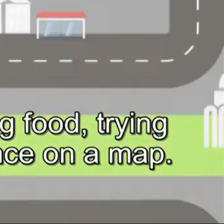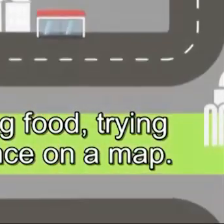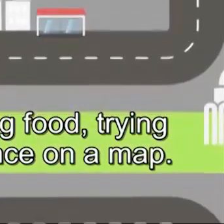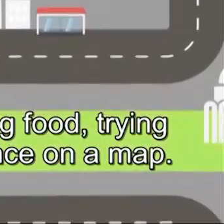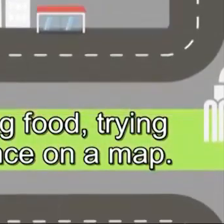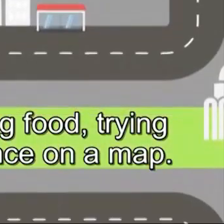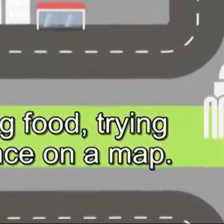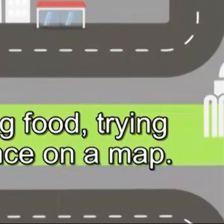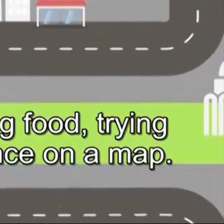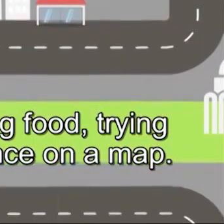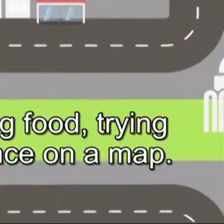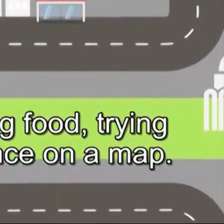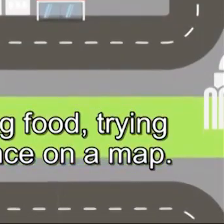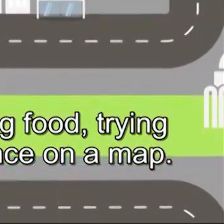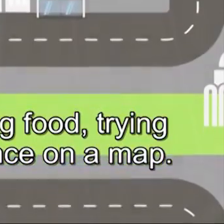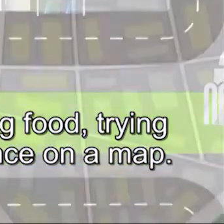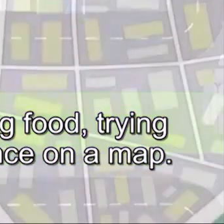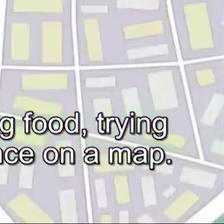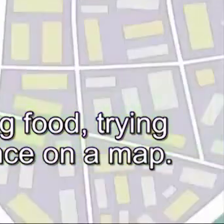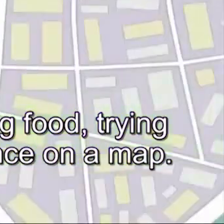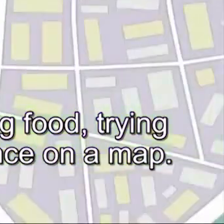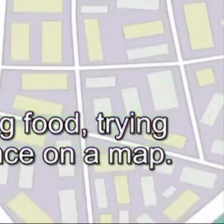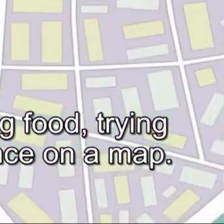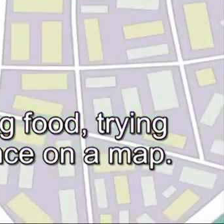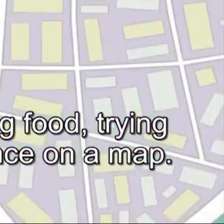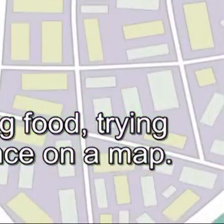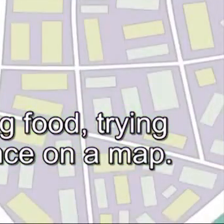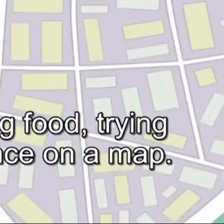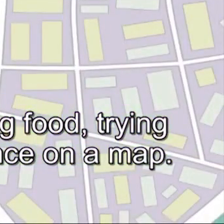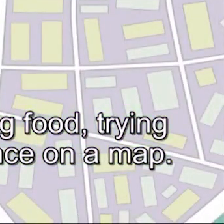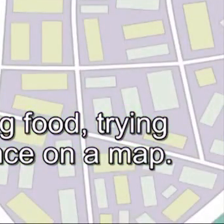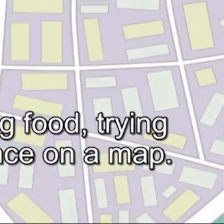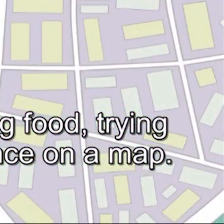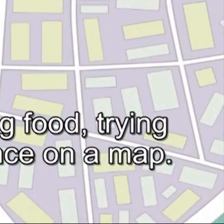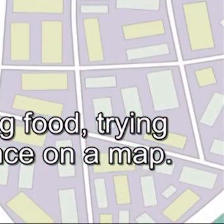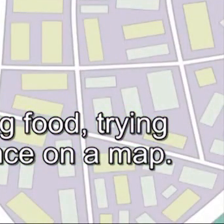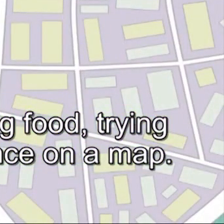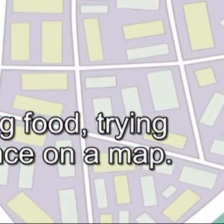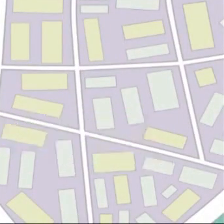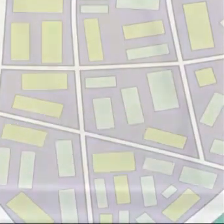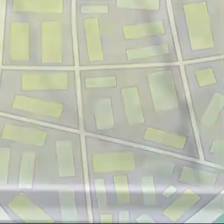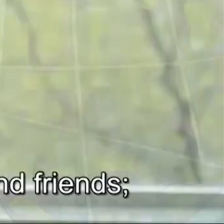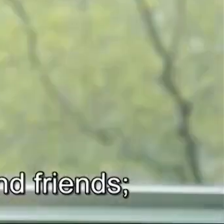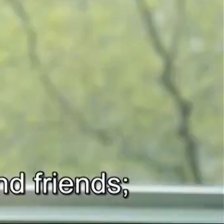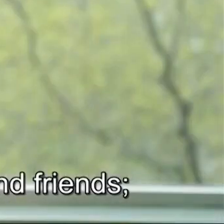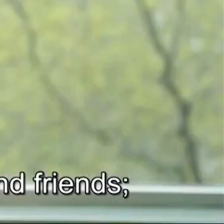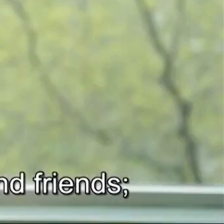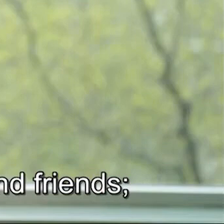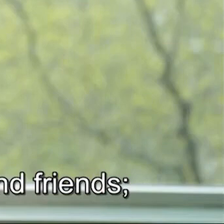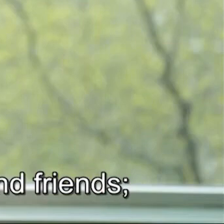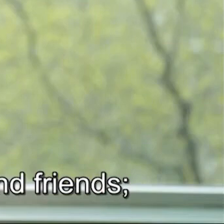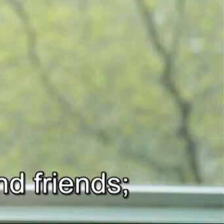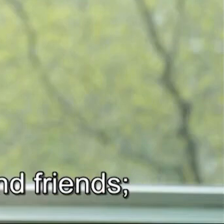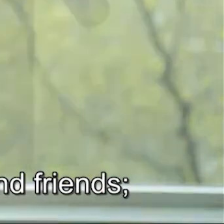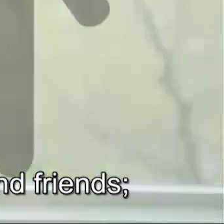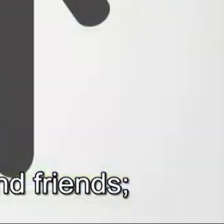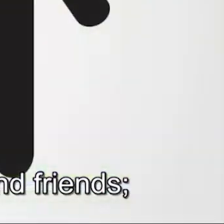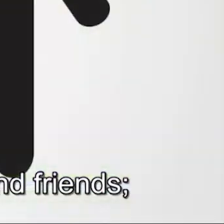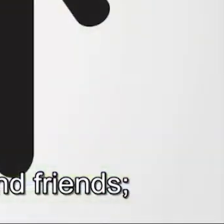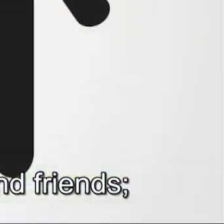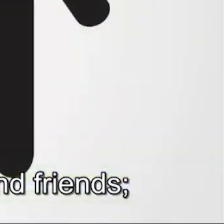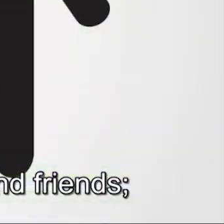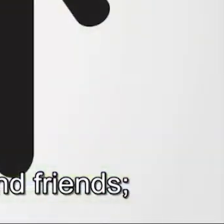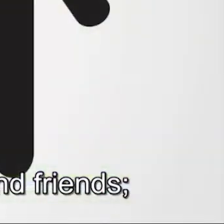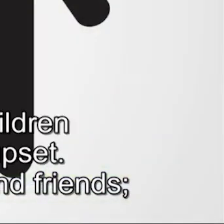trying to find the fastest bus, or the shortest distance on a map. We also run experiments on our family and